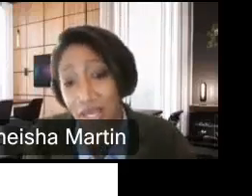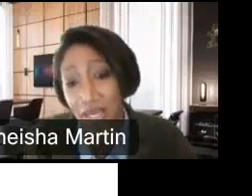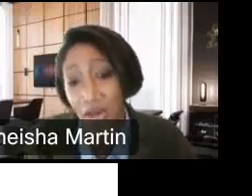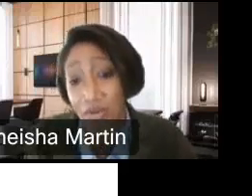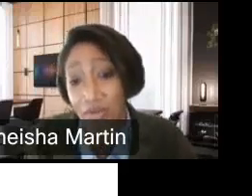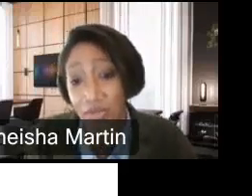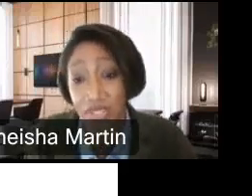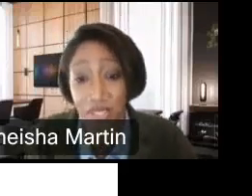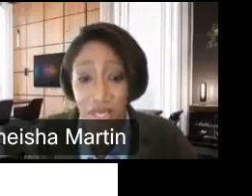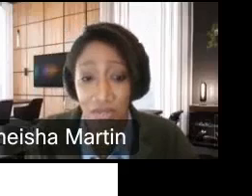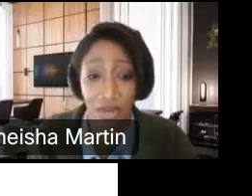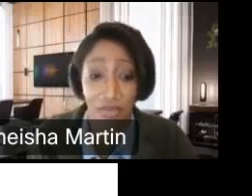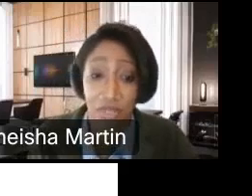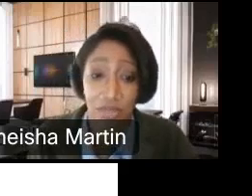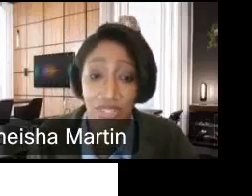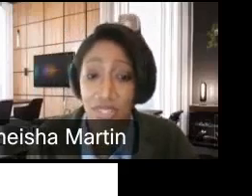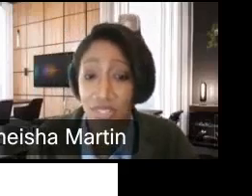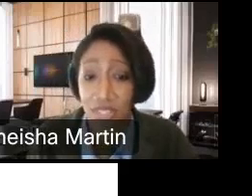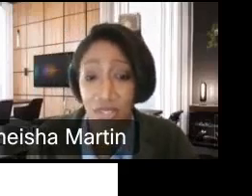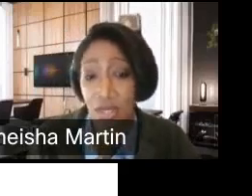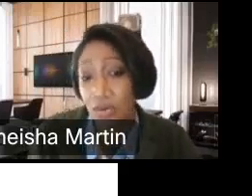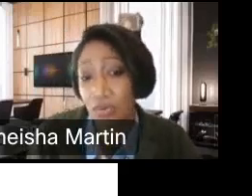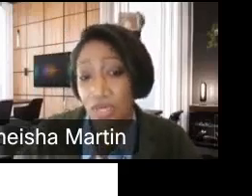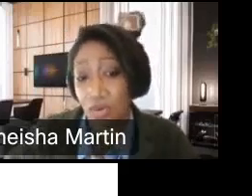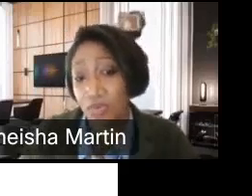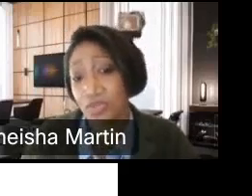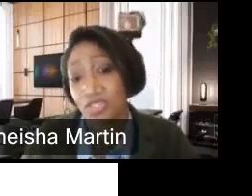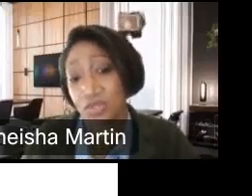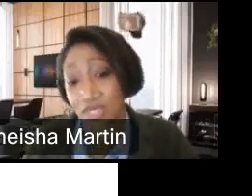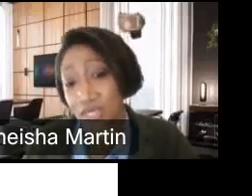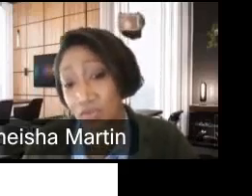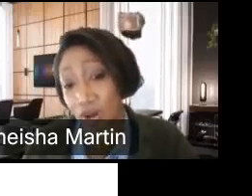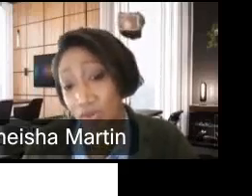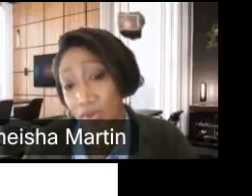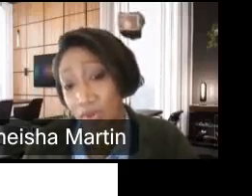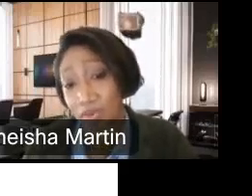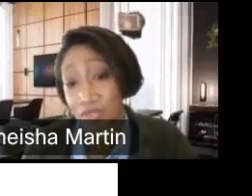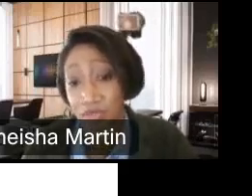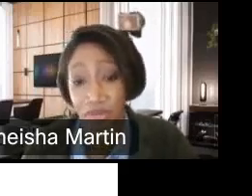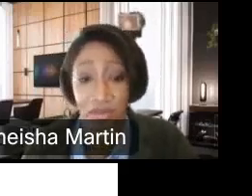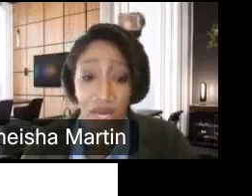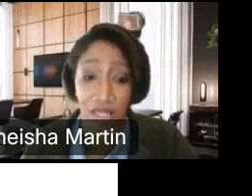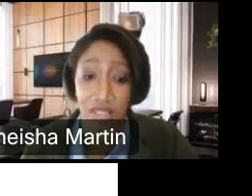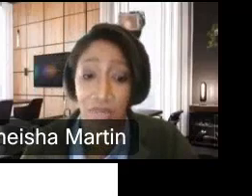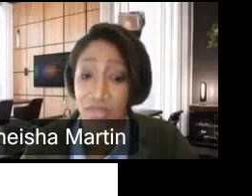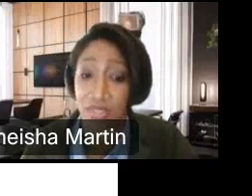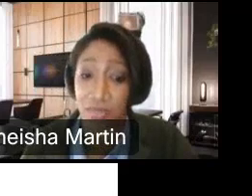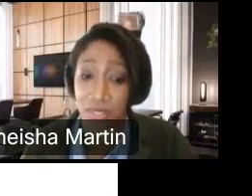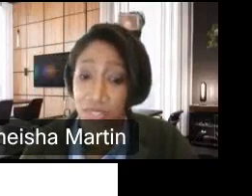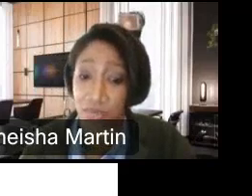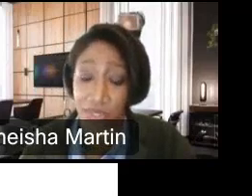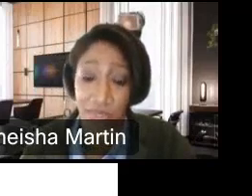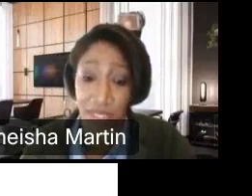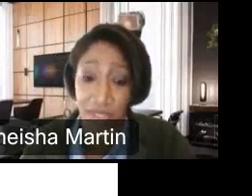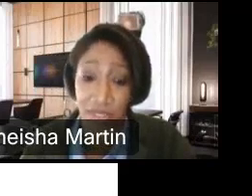training today. However, I want to say thank you to everyone who attended. We hope you enjoyed it and walk away with newfound knowledge about